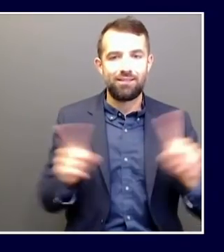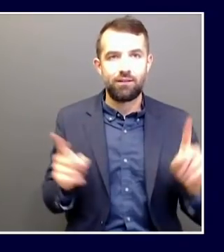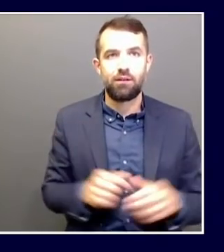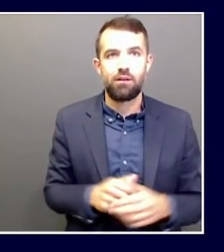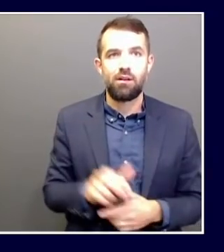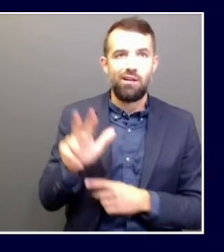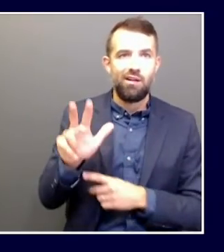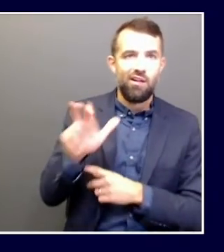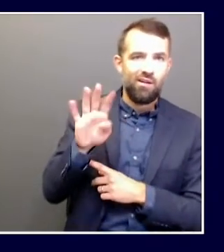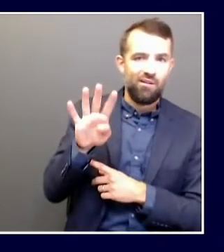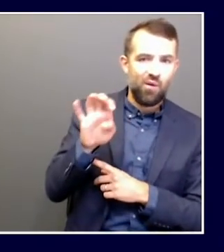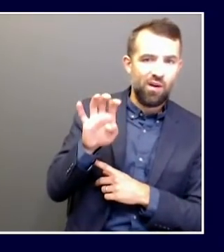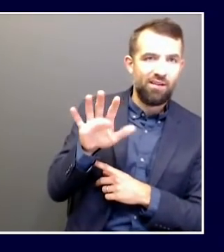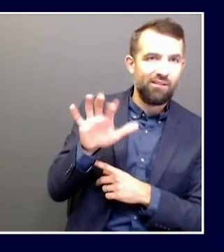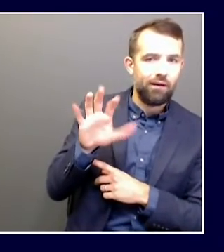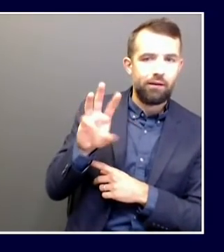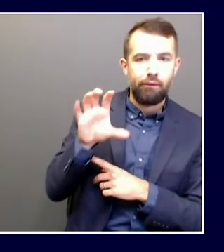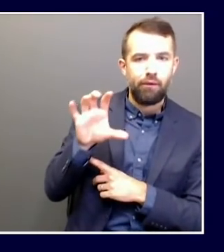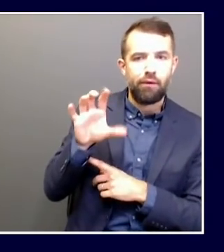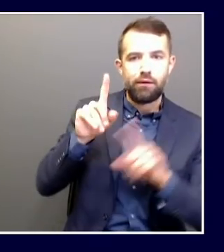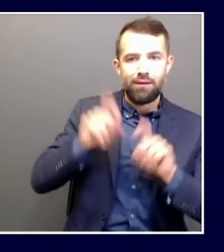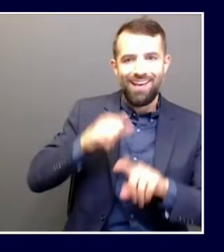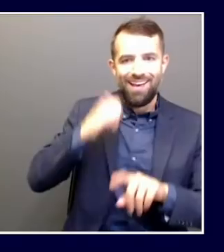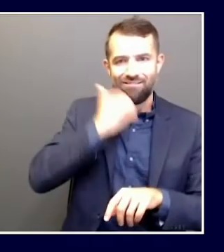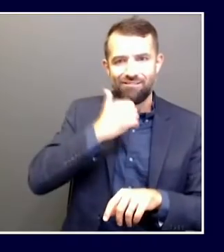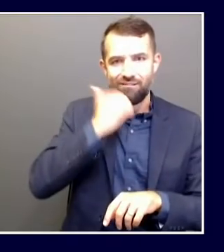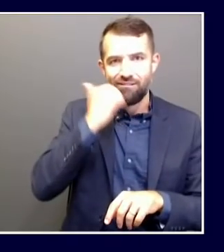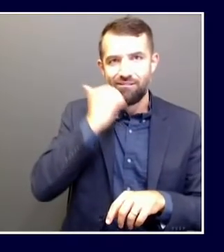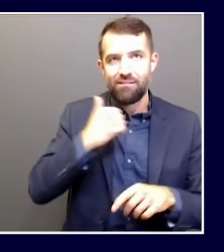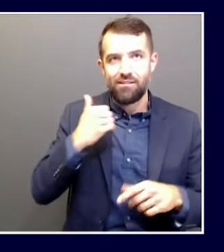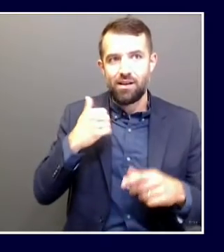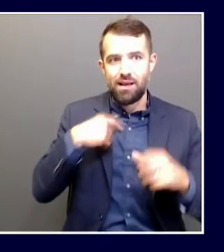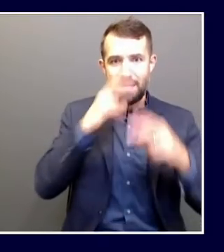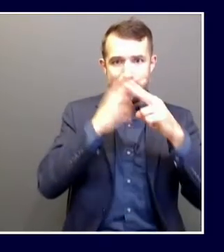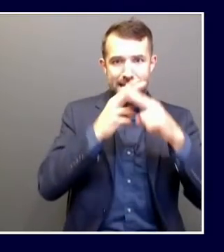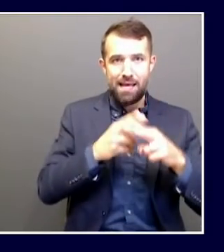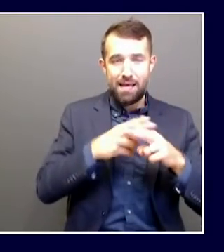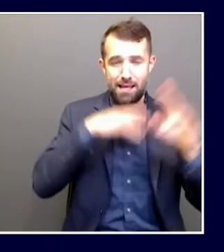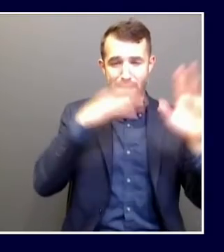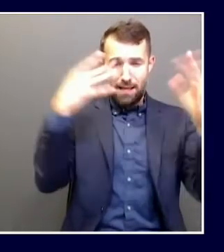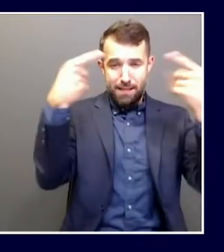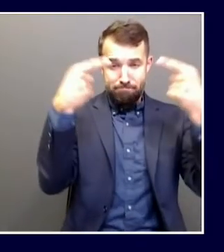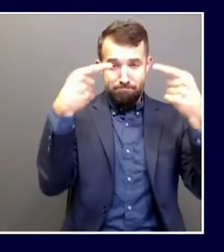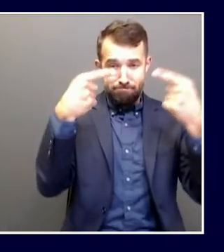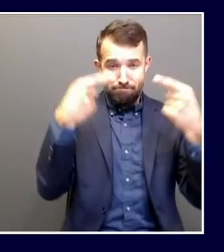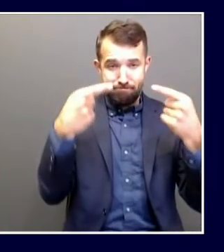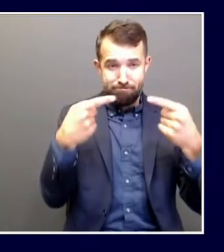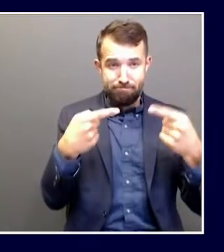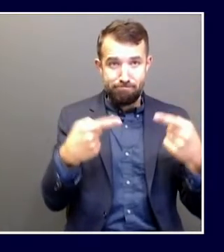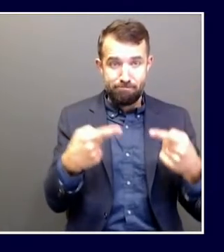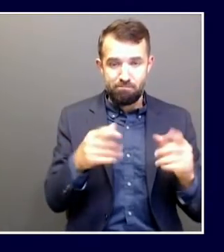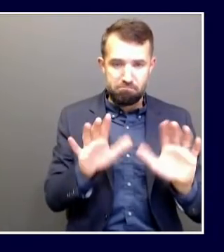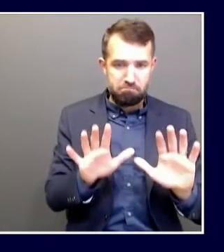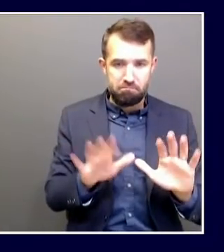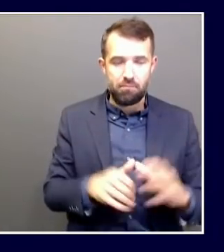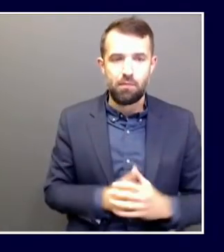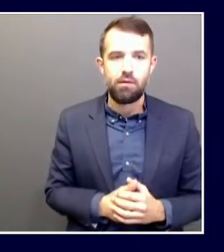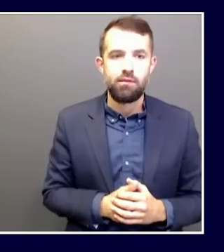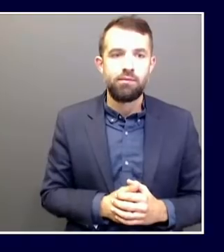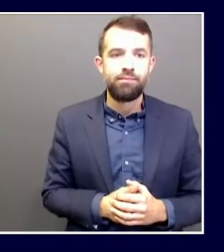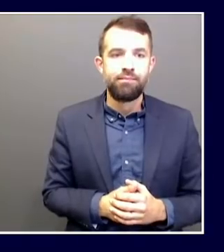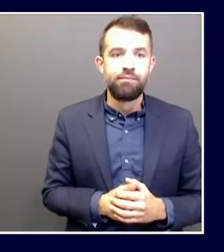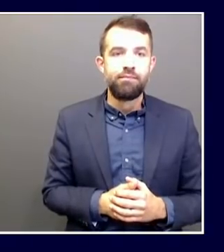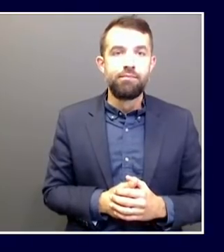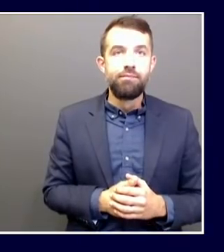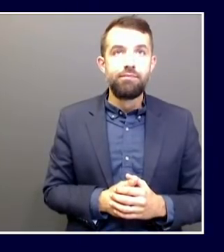to process them. So it is a completely different backlog than what it was even just a few days ago. And again, I said it, but I just